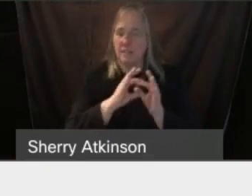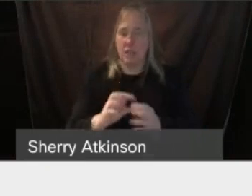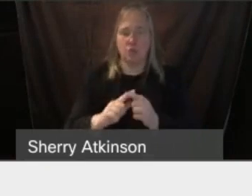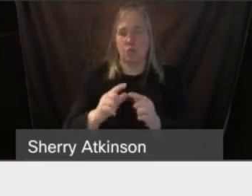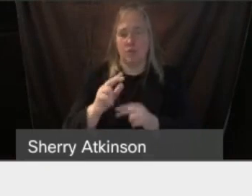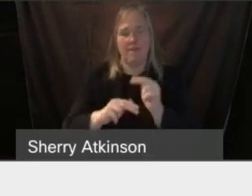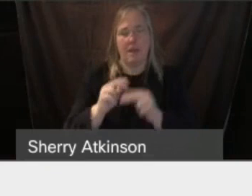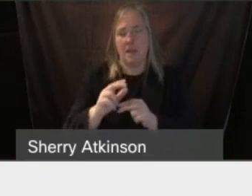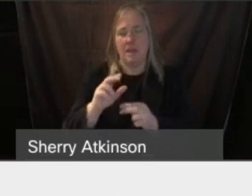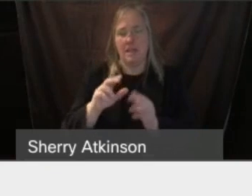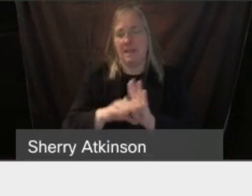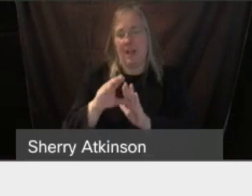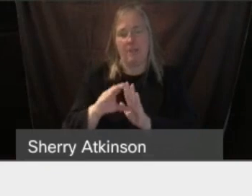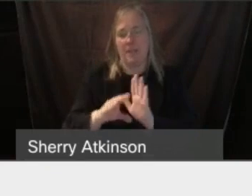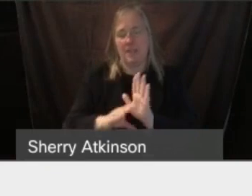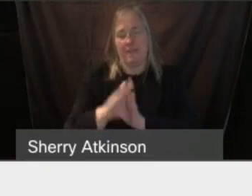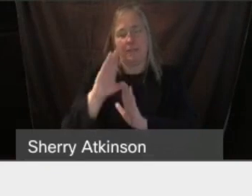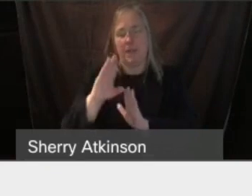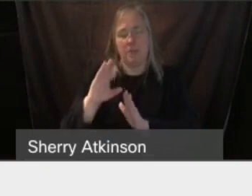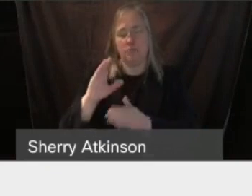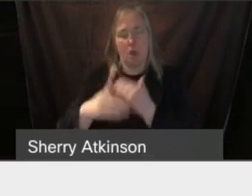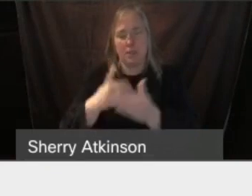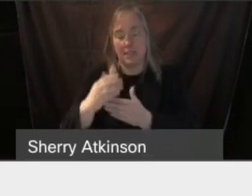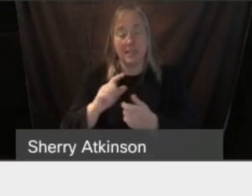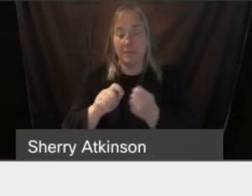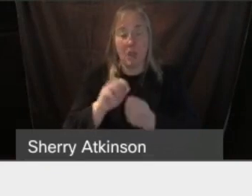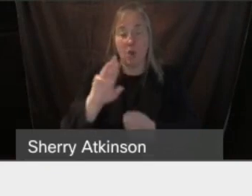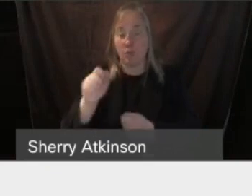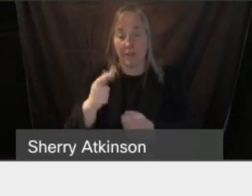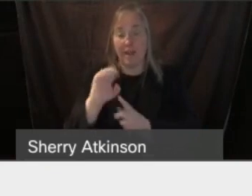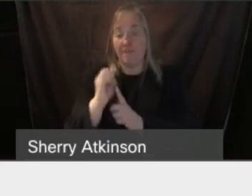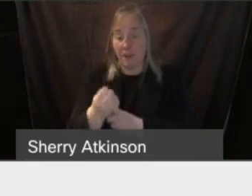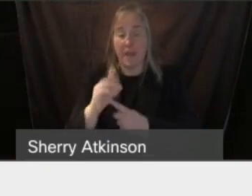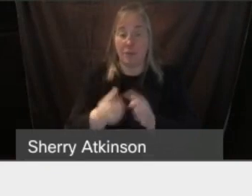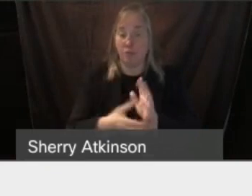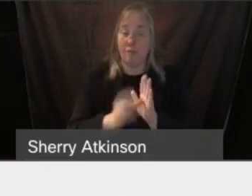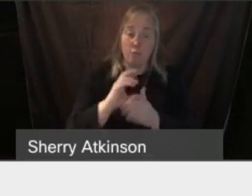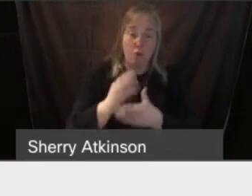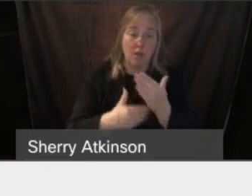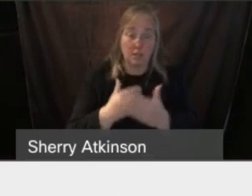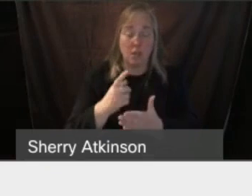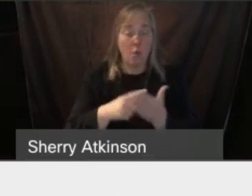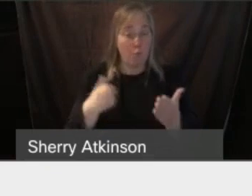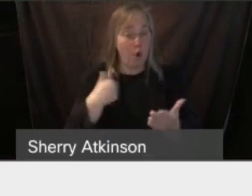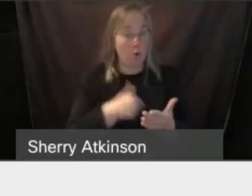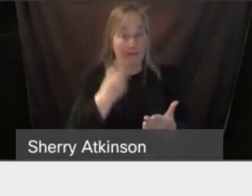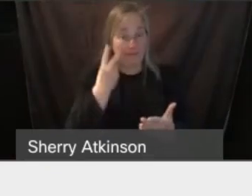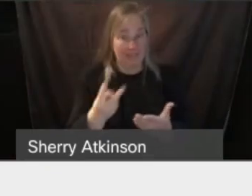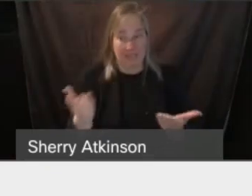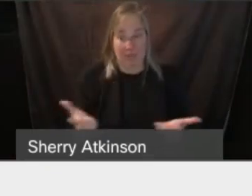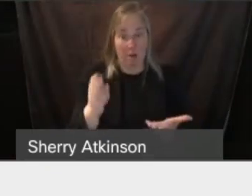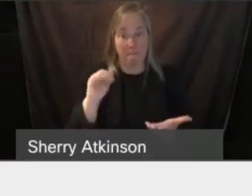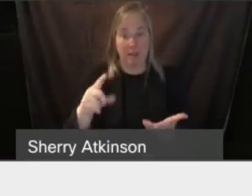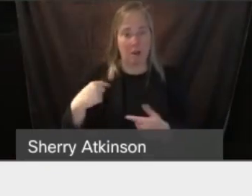and specifically the regulatory environment and the review process. And what we have seen in Maryland over